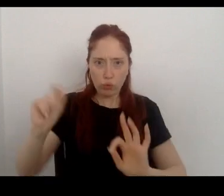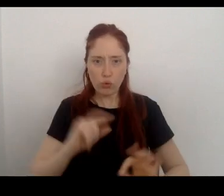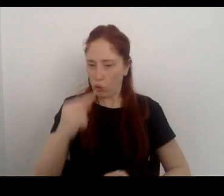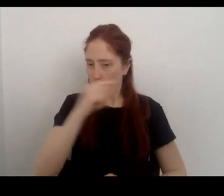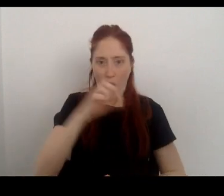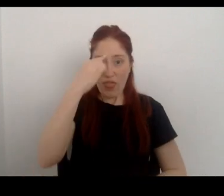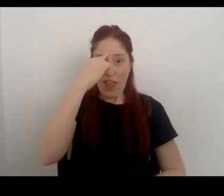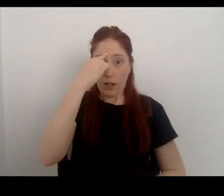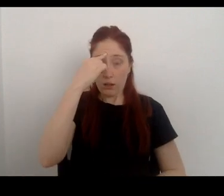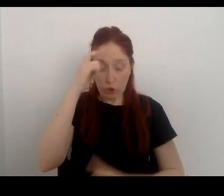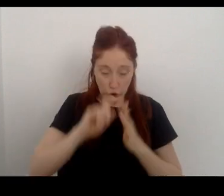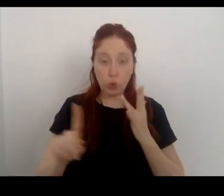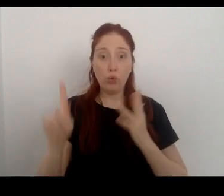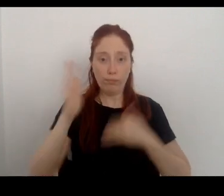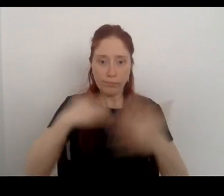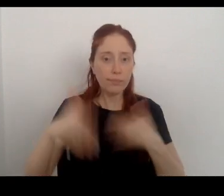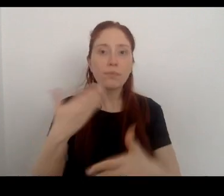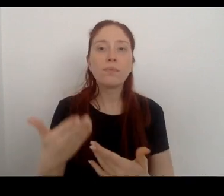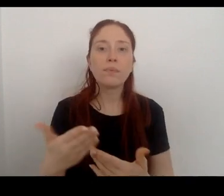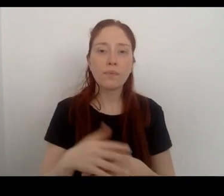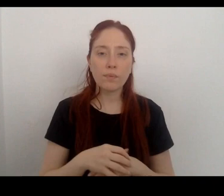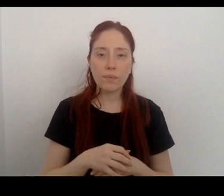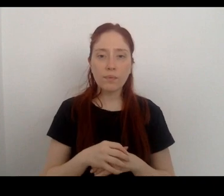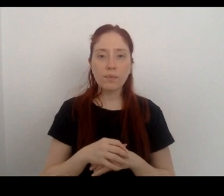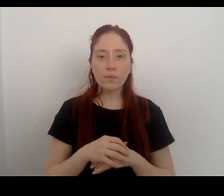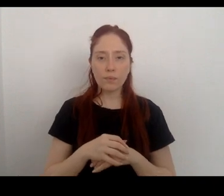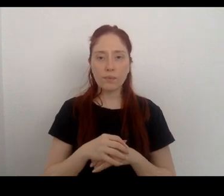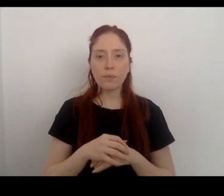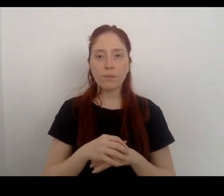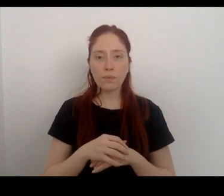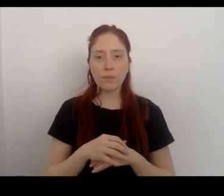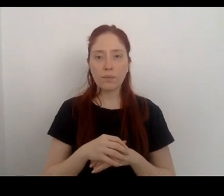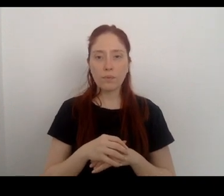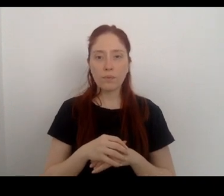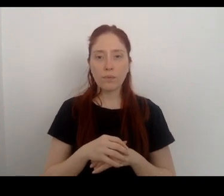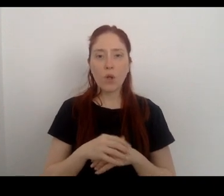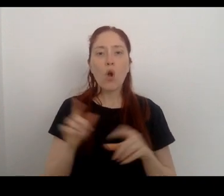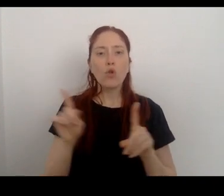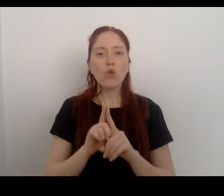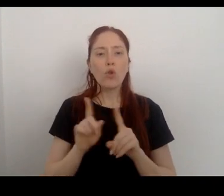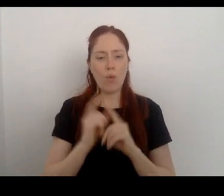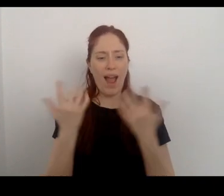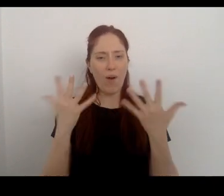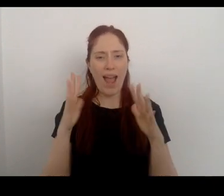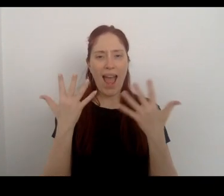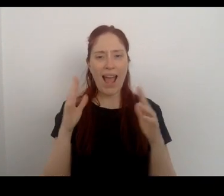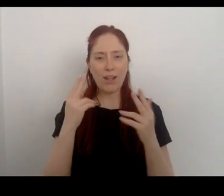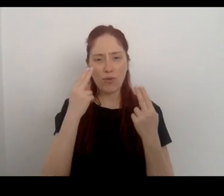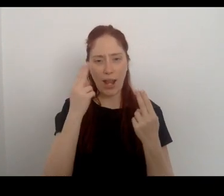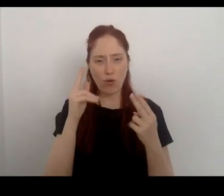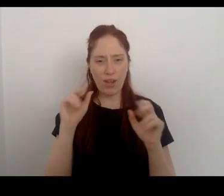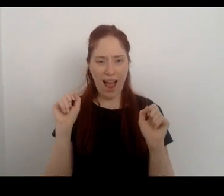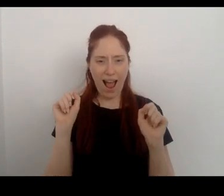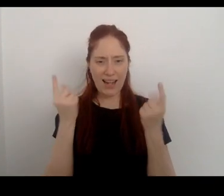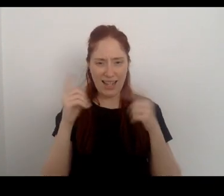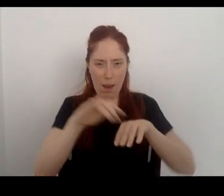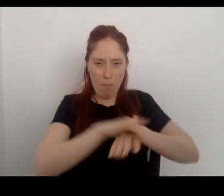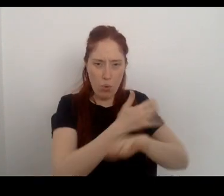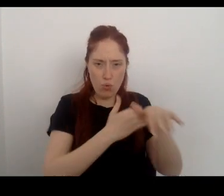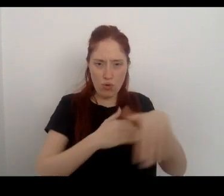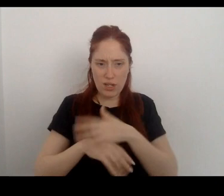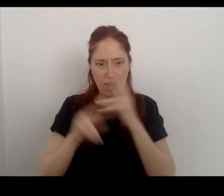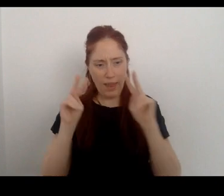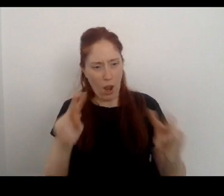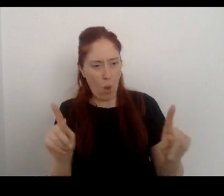your hand to, it has a certain kind of haptic awareness of what these boots are about. And so give them some